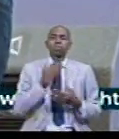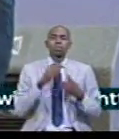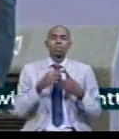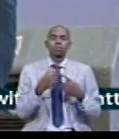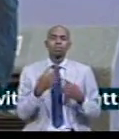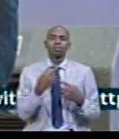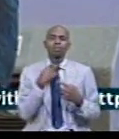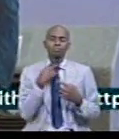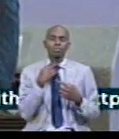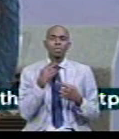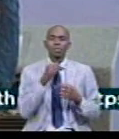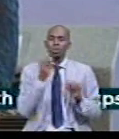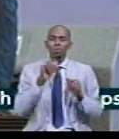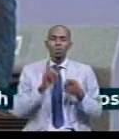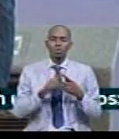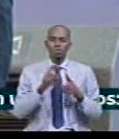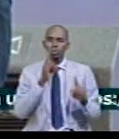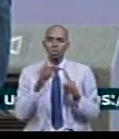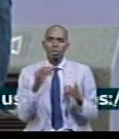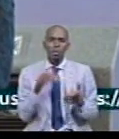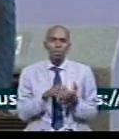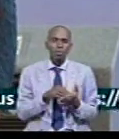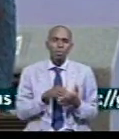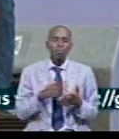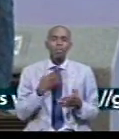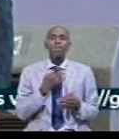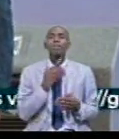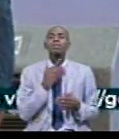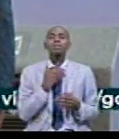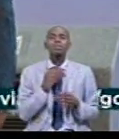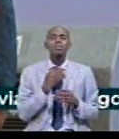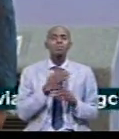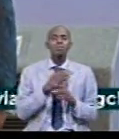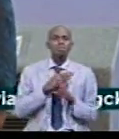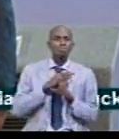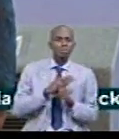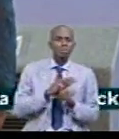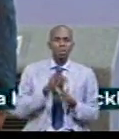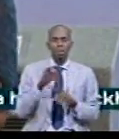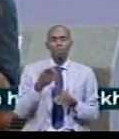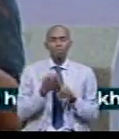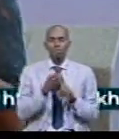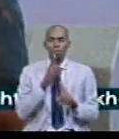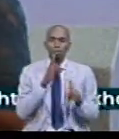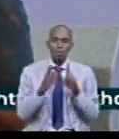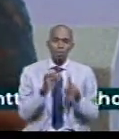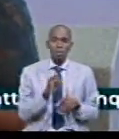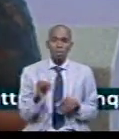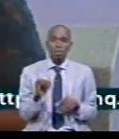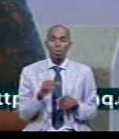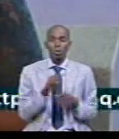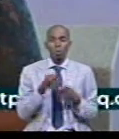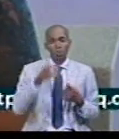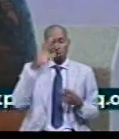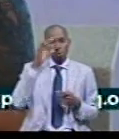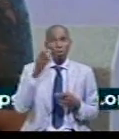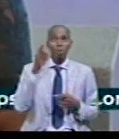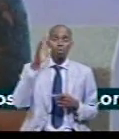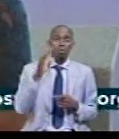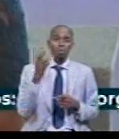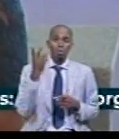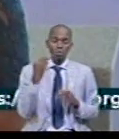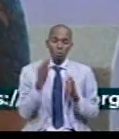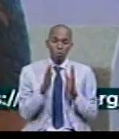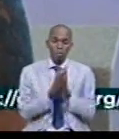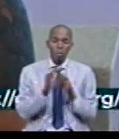again. My throat ceased talking. Then when the man of God was praying from the